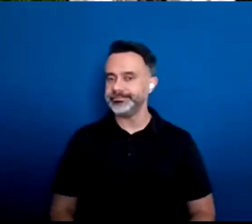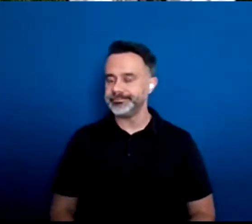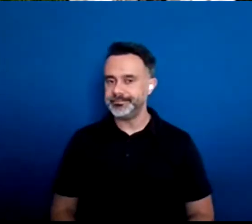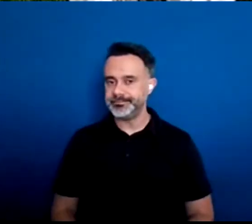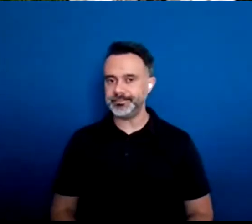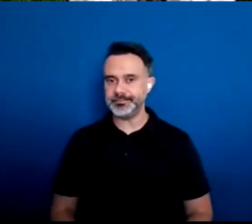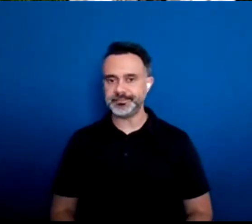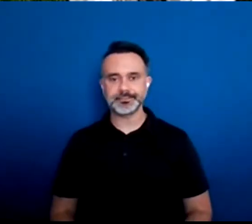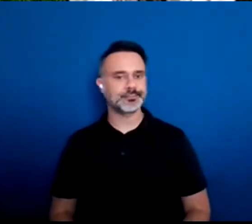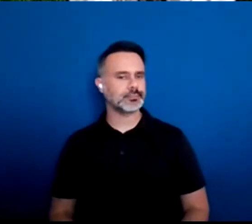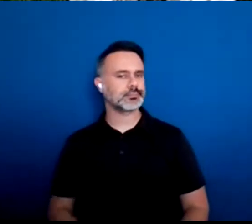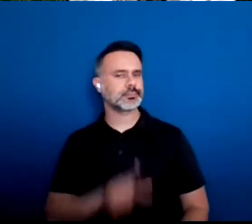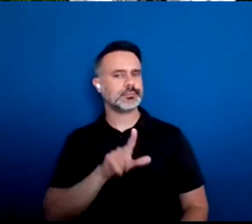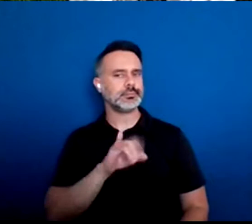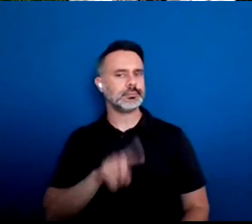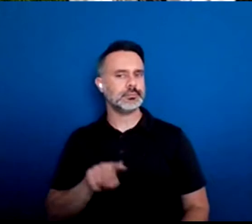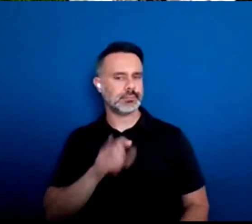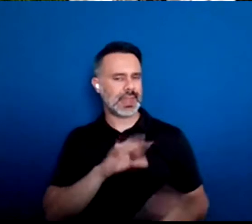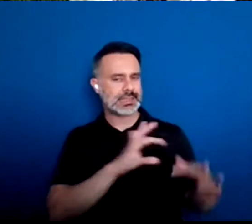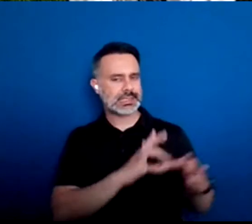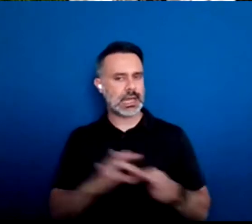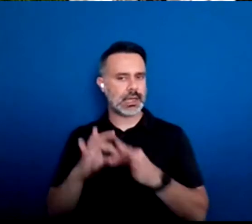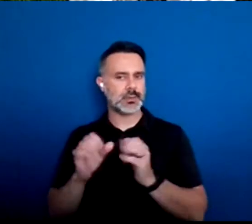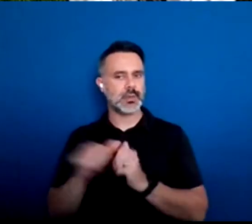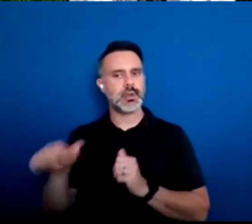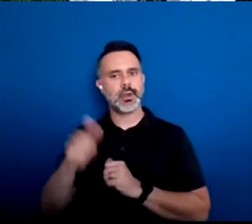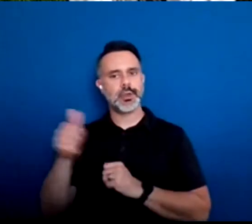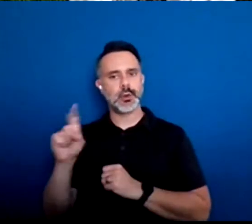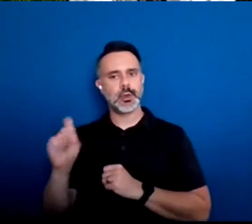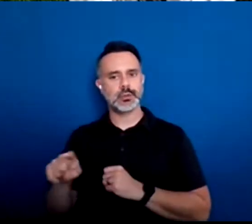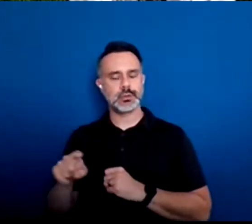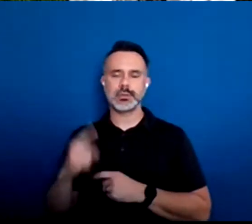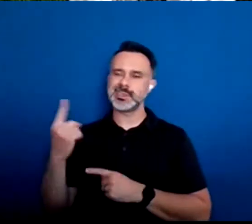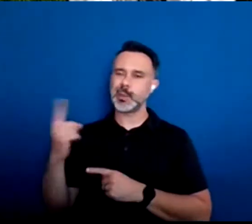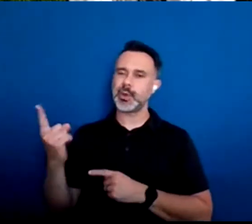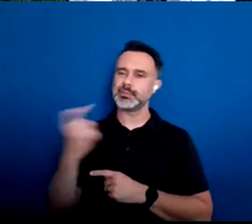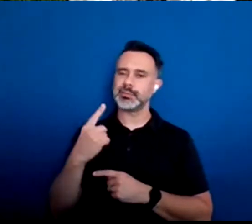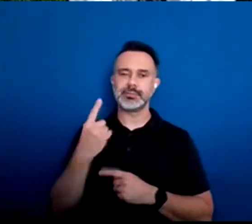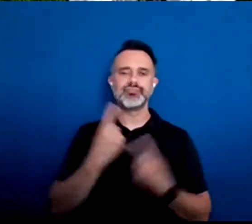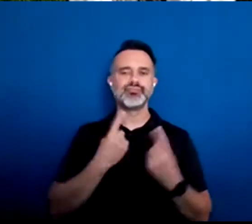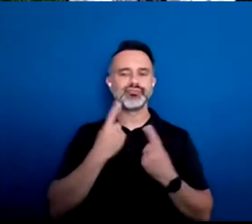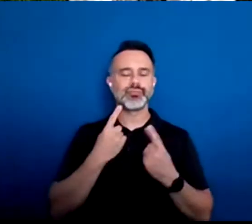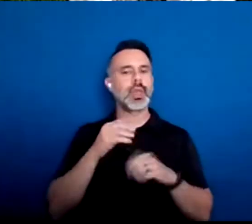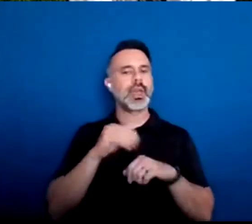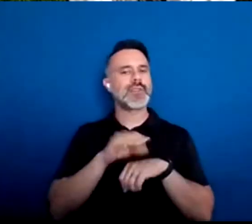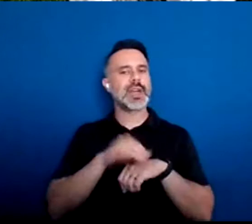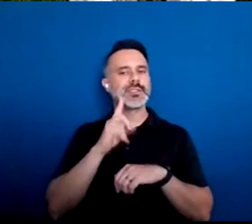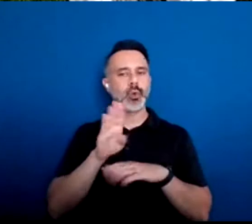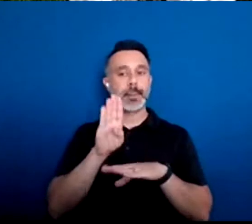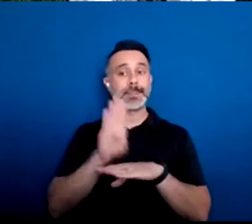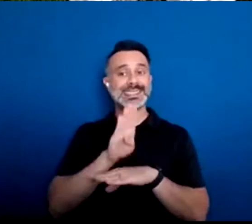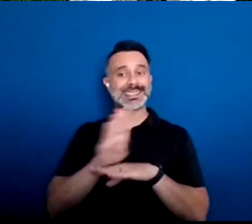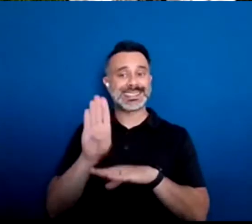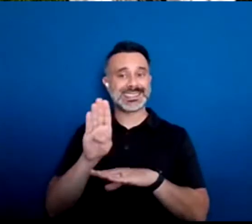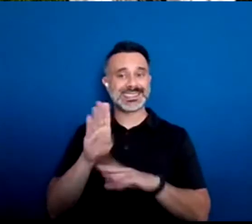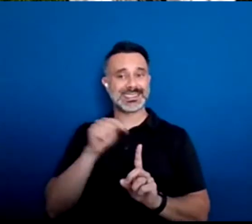I think that ties nicely to another question about someone wondering if there's any advice for businesses who are trying to continue keeping up with all